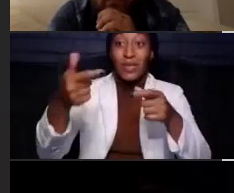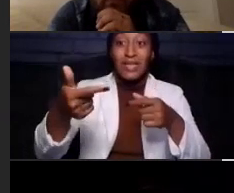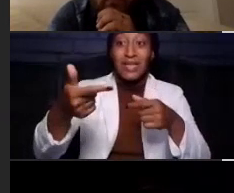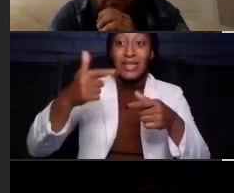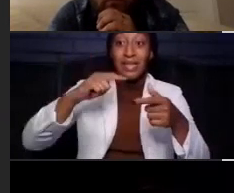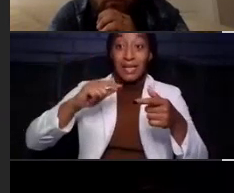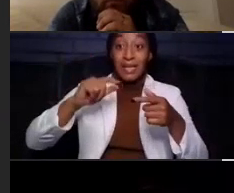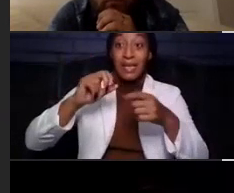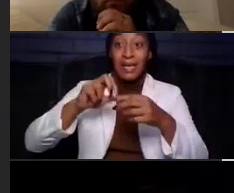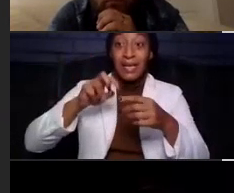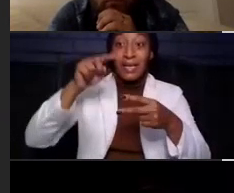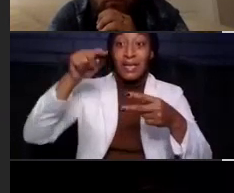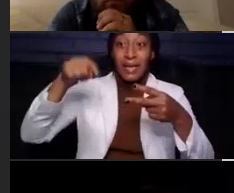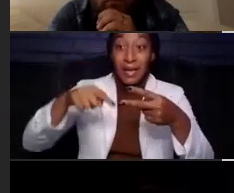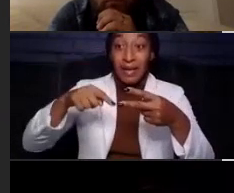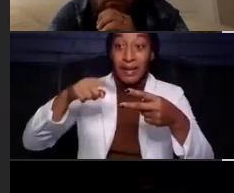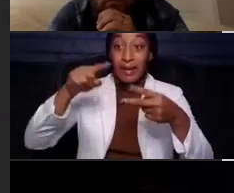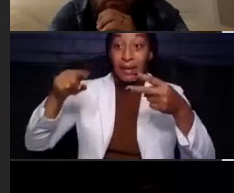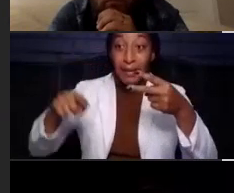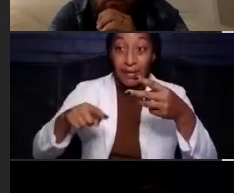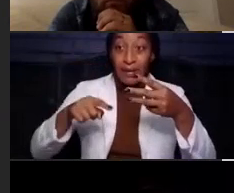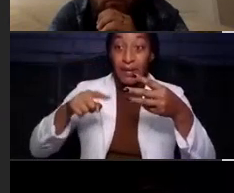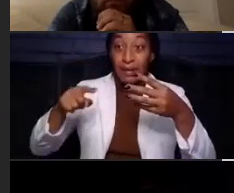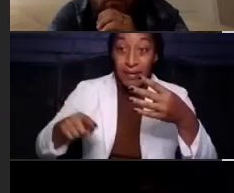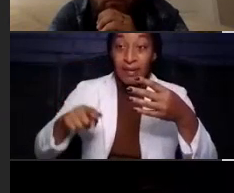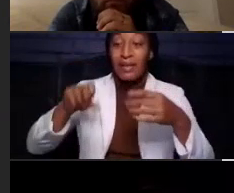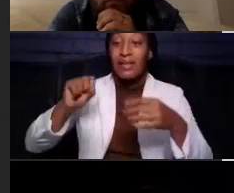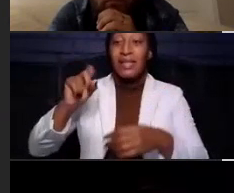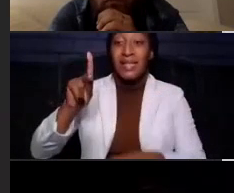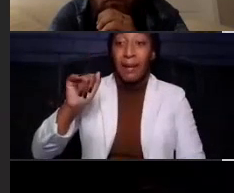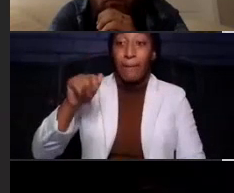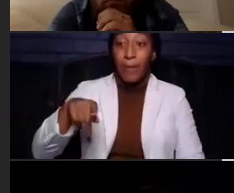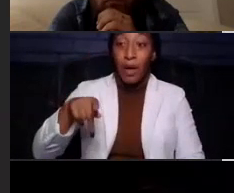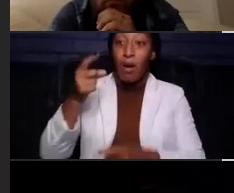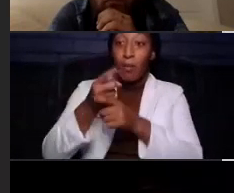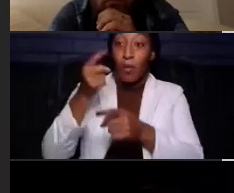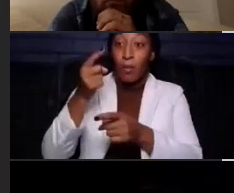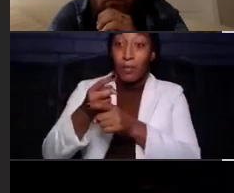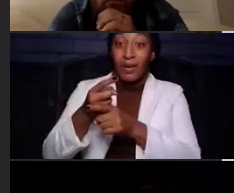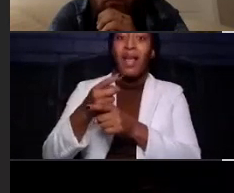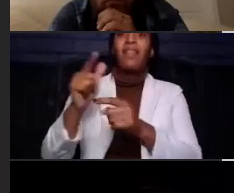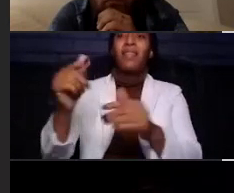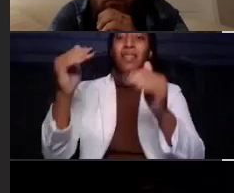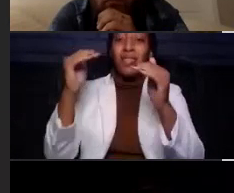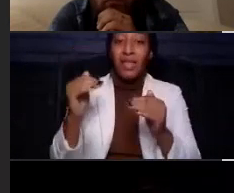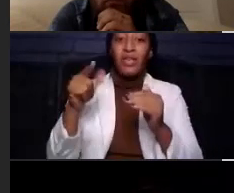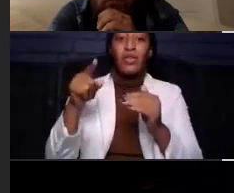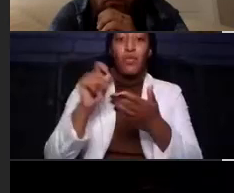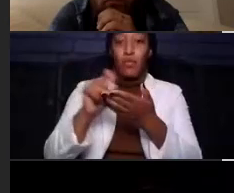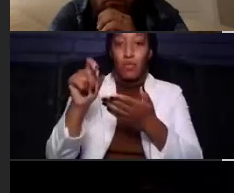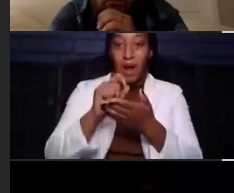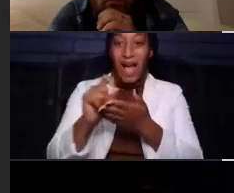citation for your article in APA format, okay? Now, if you need to